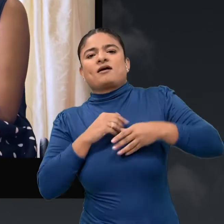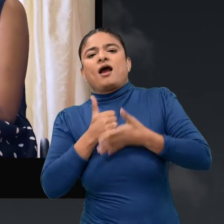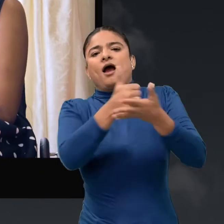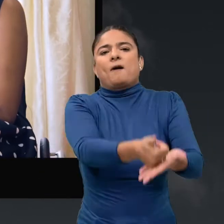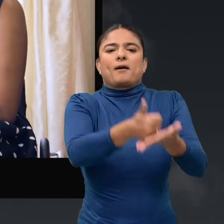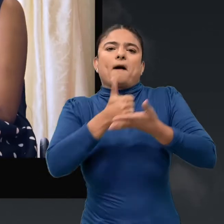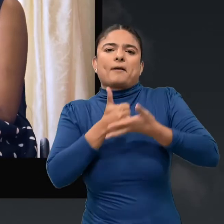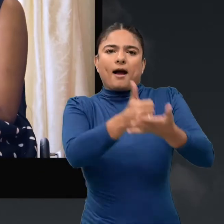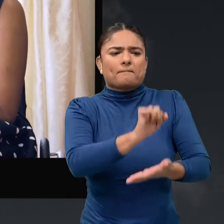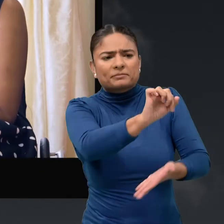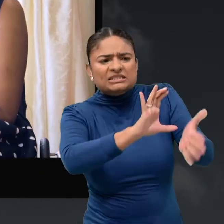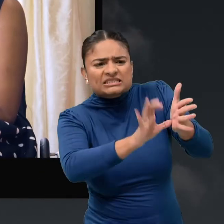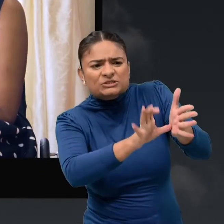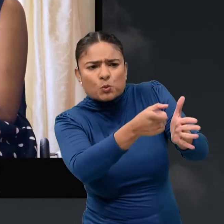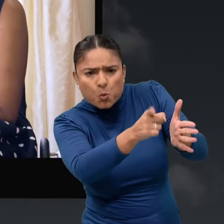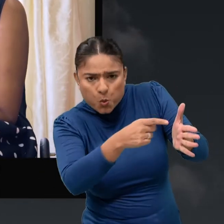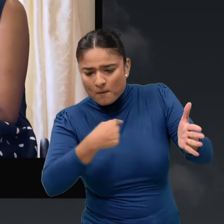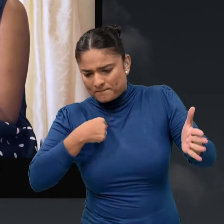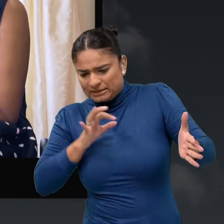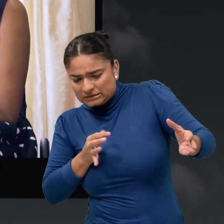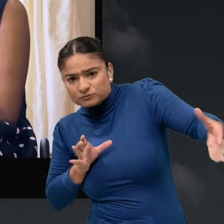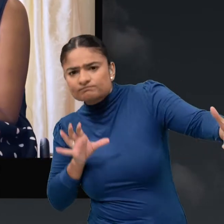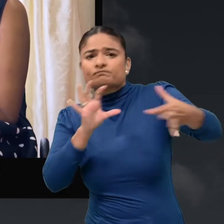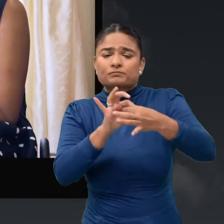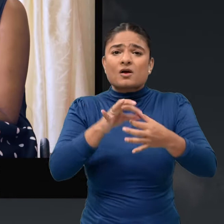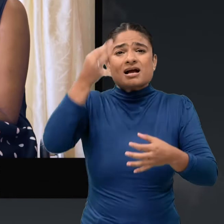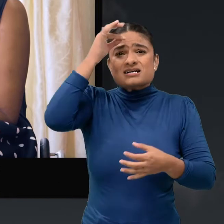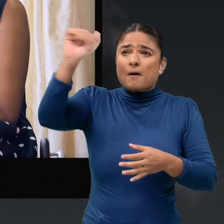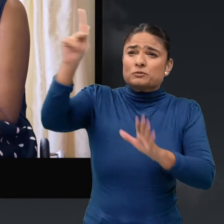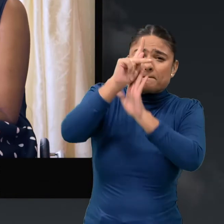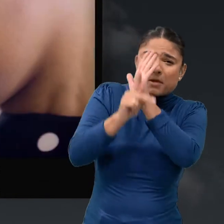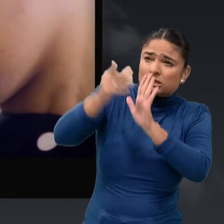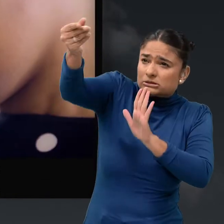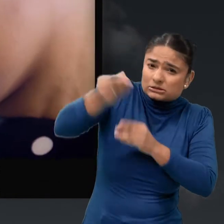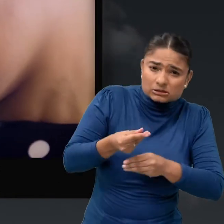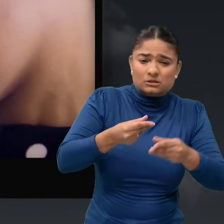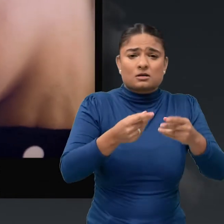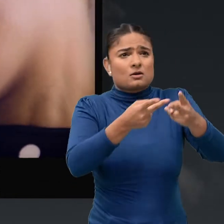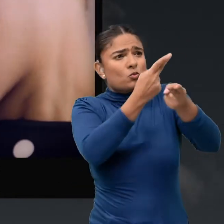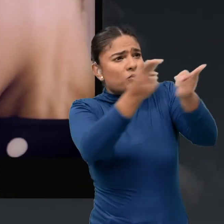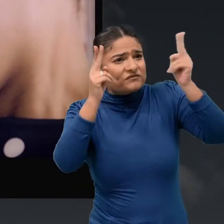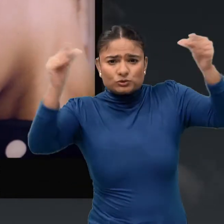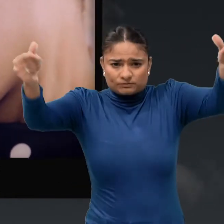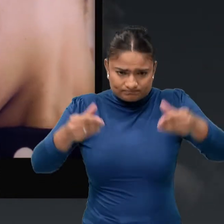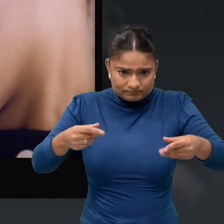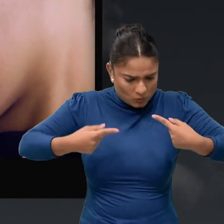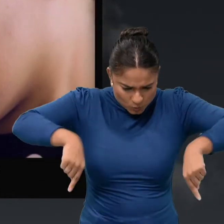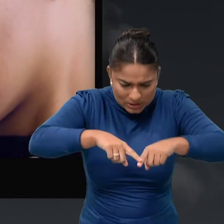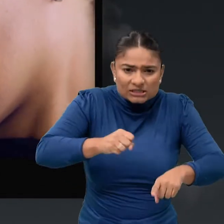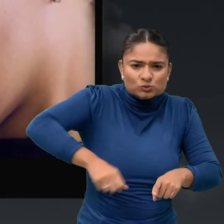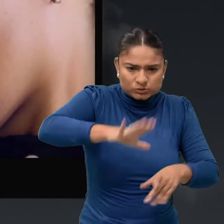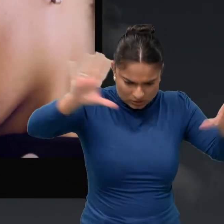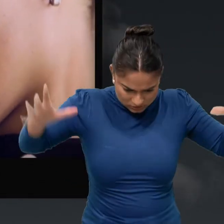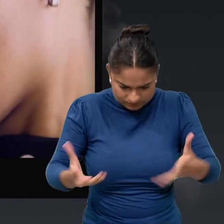define disability between government as policymakers and academia as knowledge